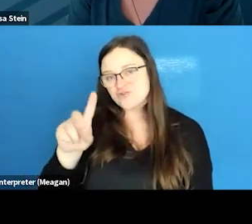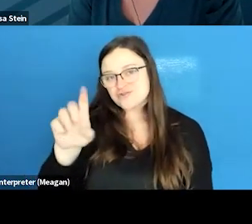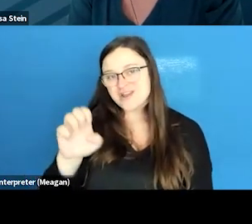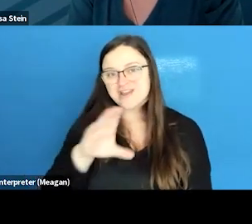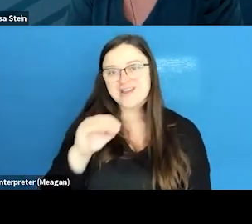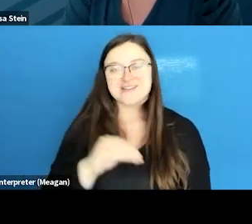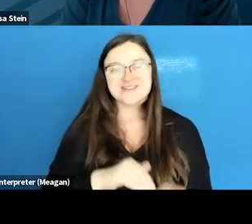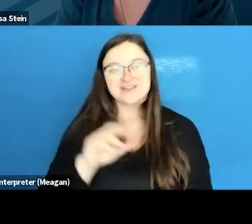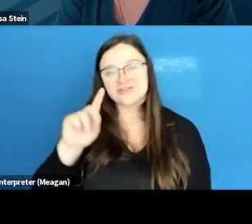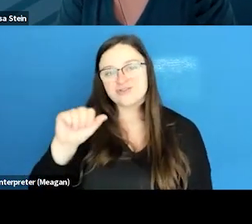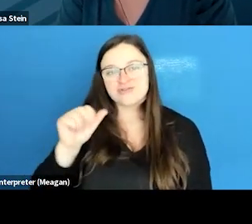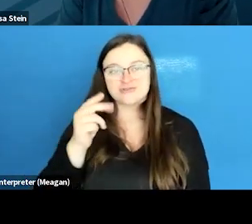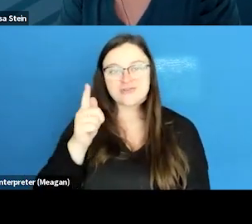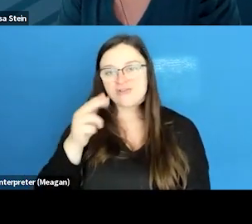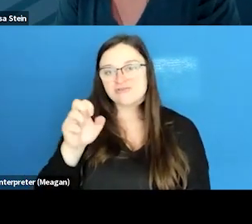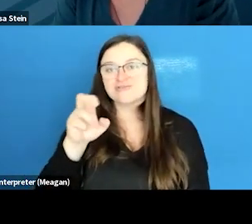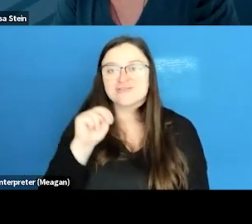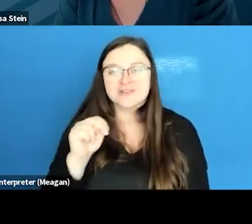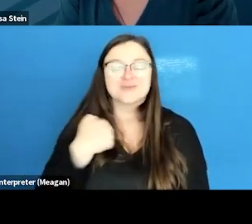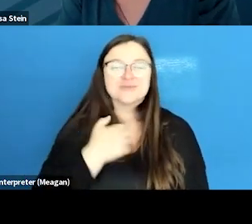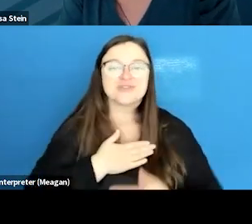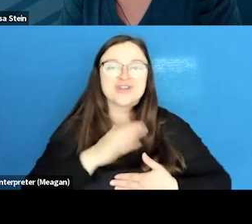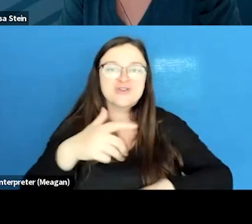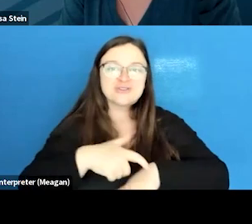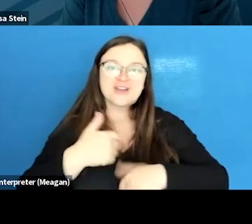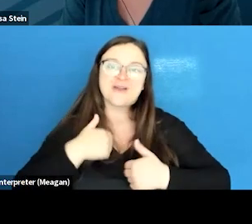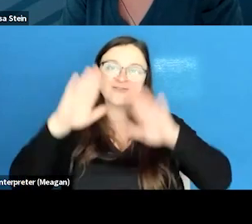We really appreciate your time. Have a great